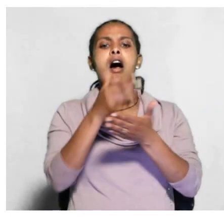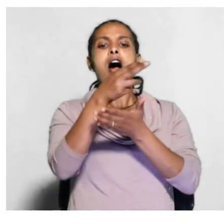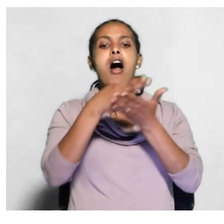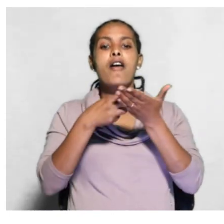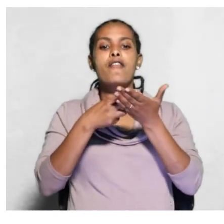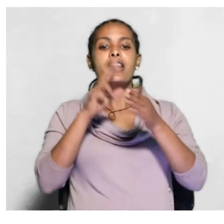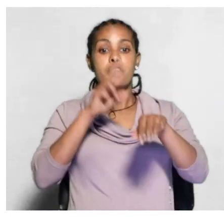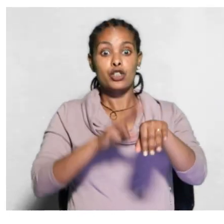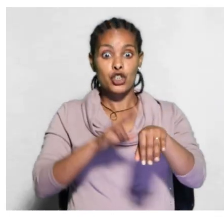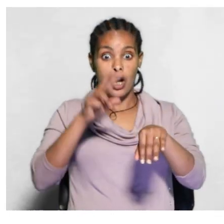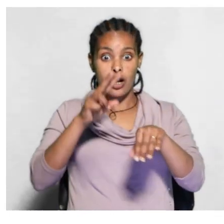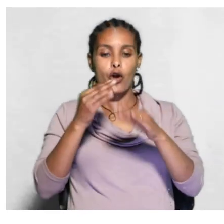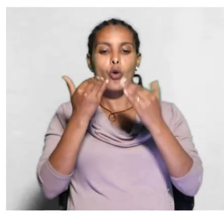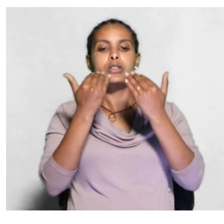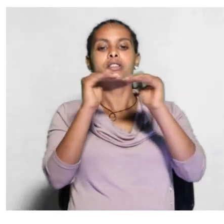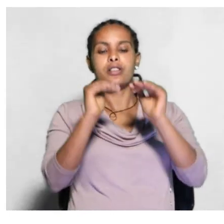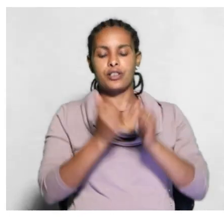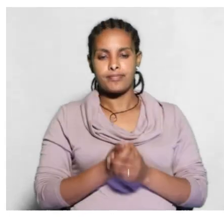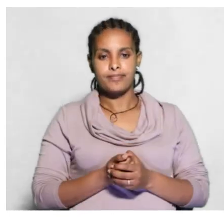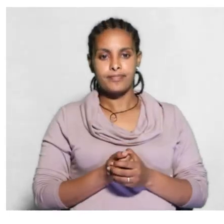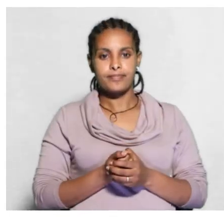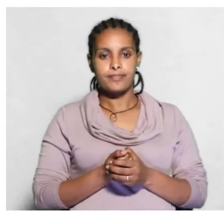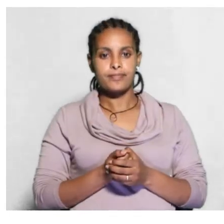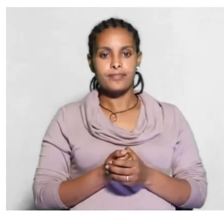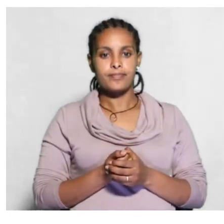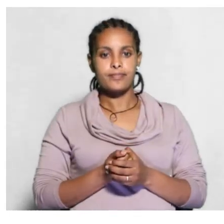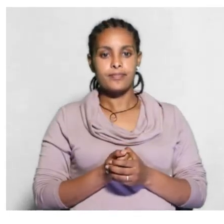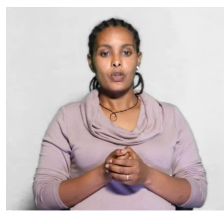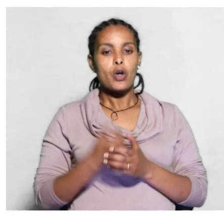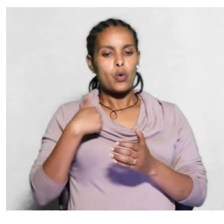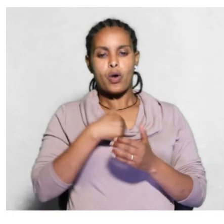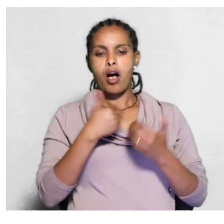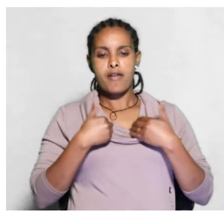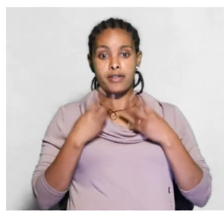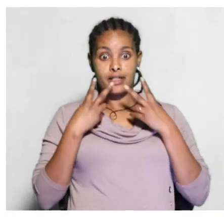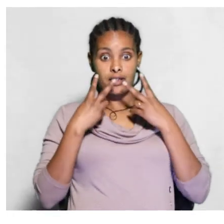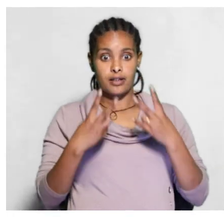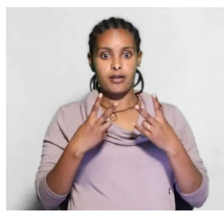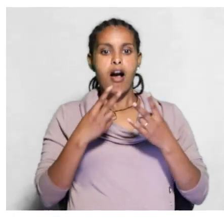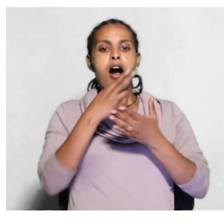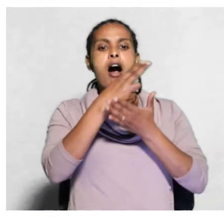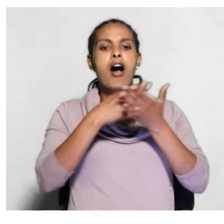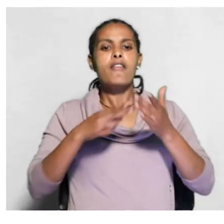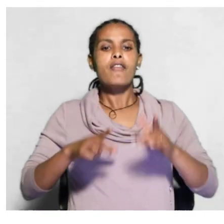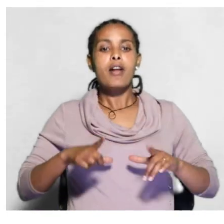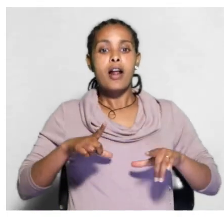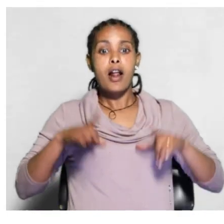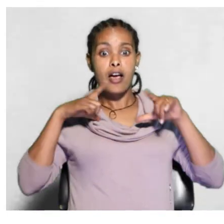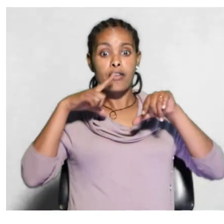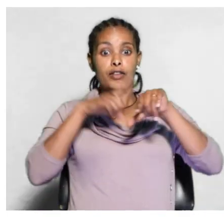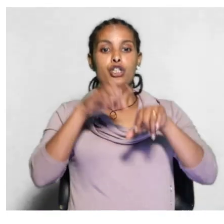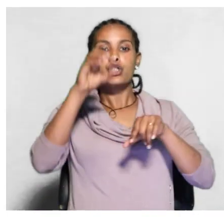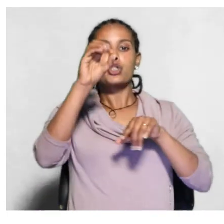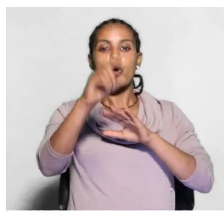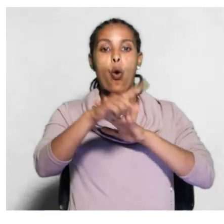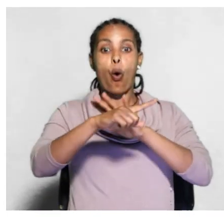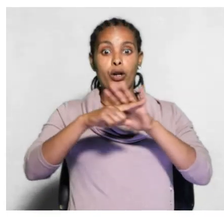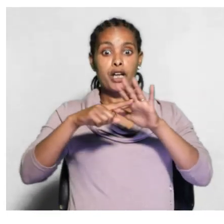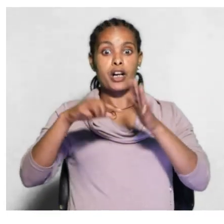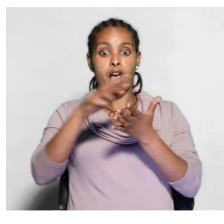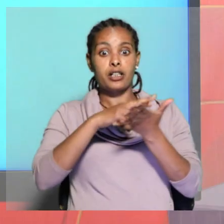its initial concentration. We have seen half-lifetime for zero-order